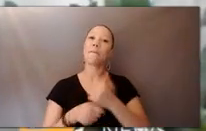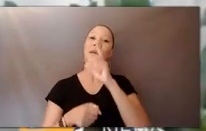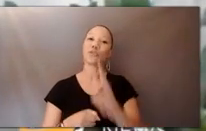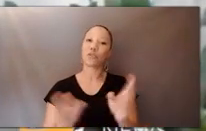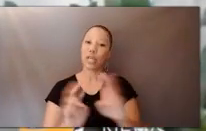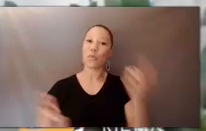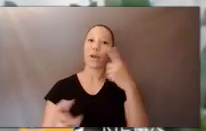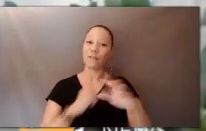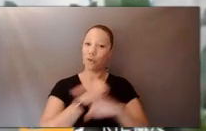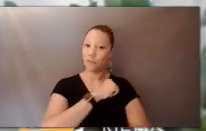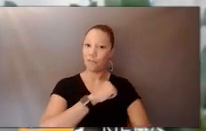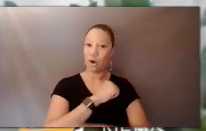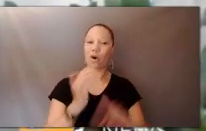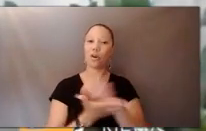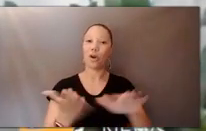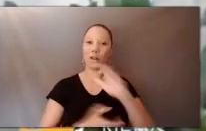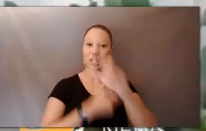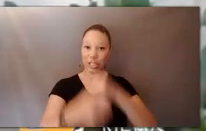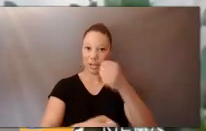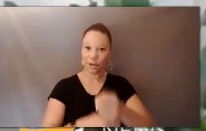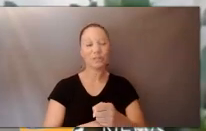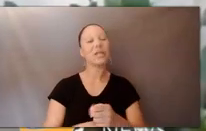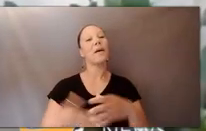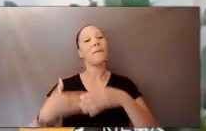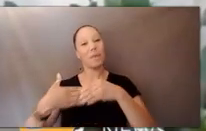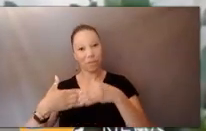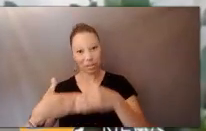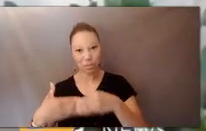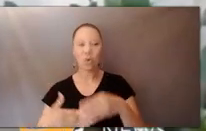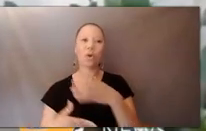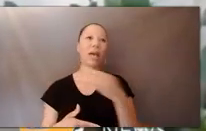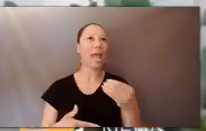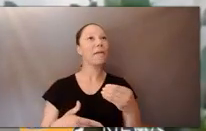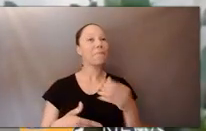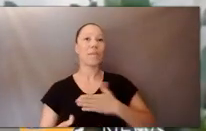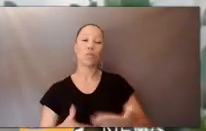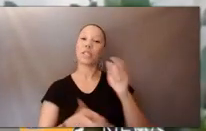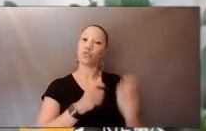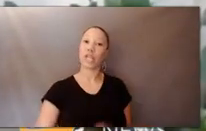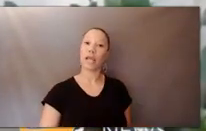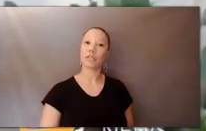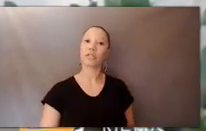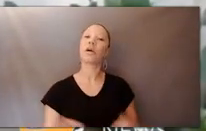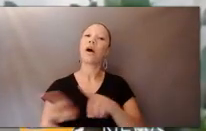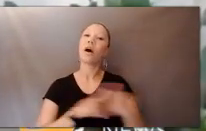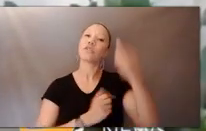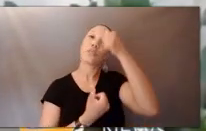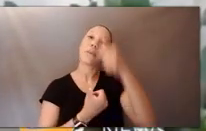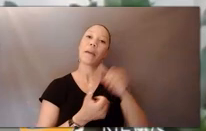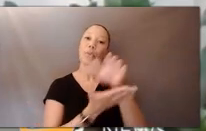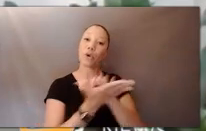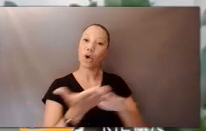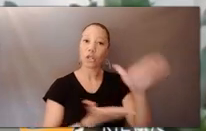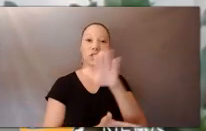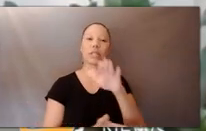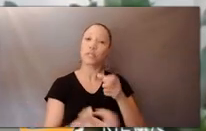fall college year. Stick with flexibility and be willing to maybe pivot. And also remember the colleges are working